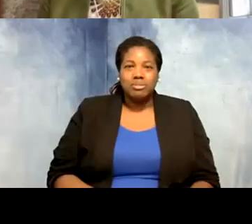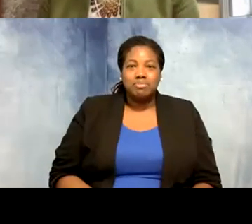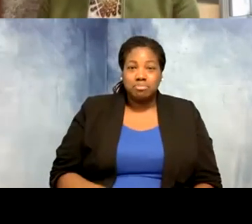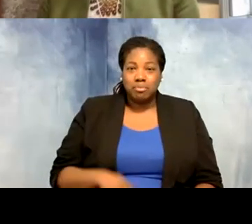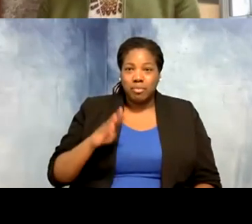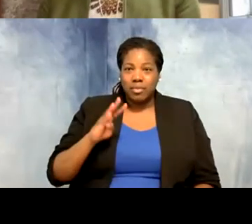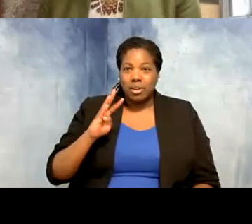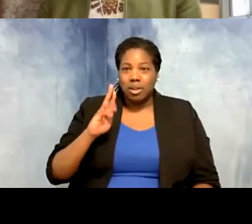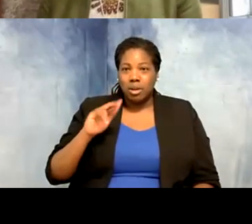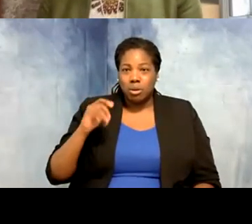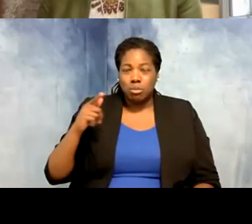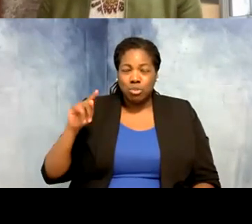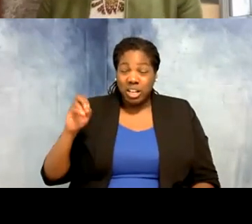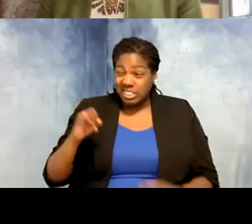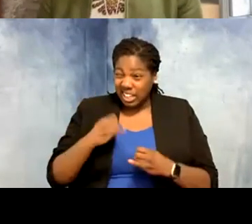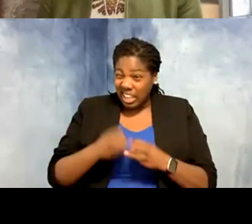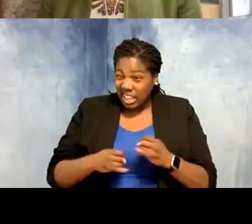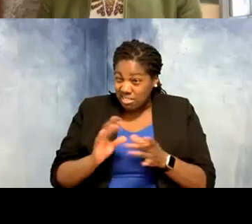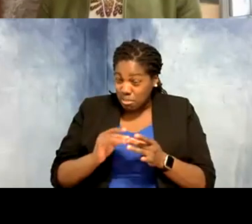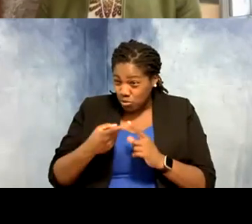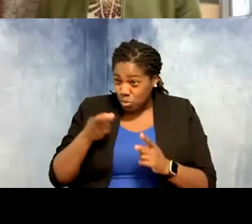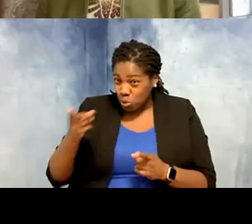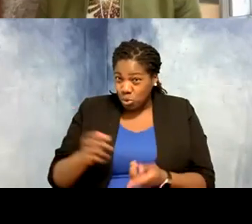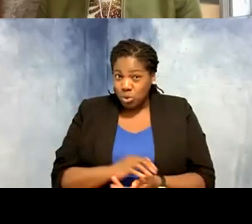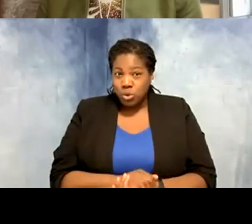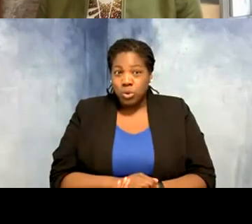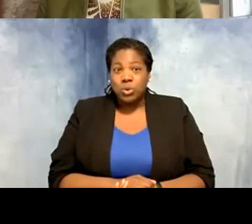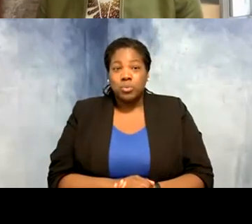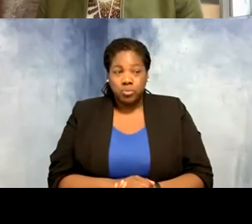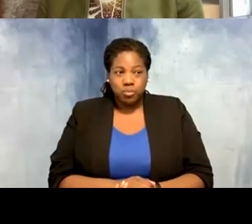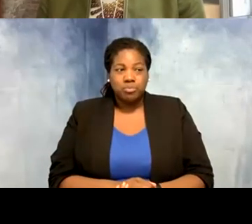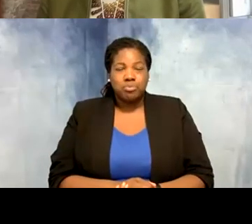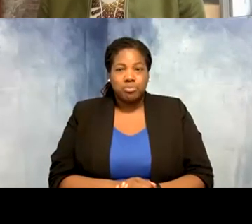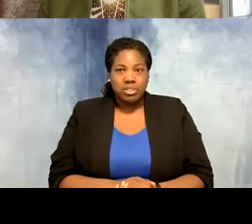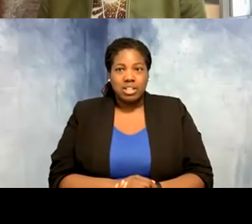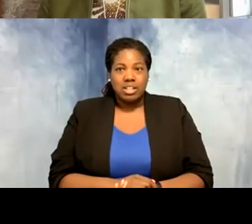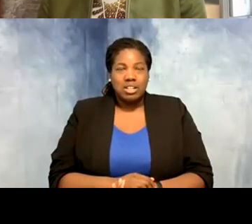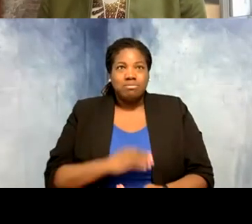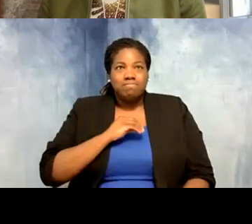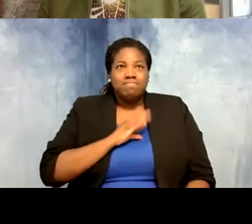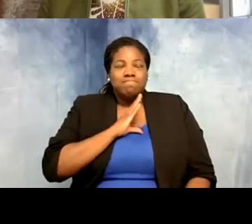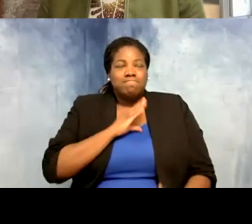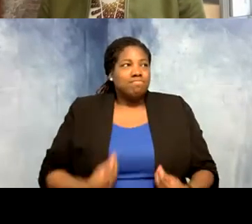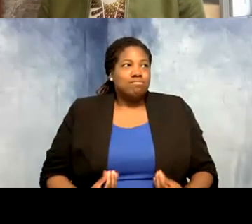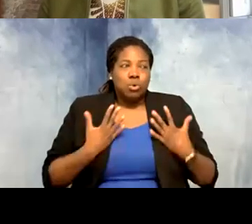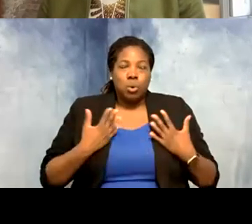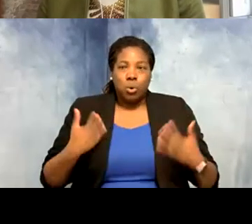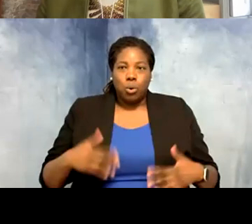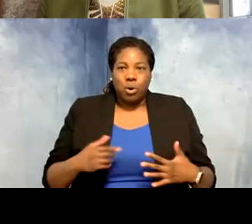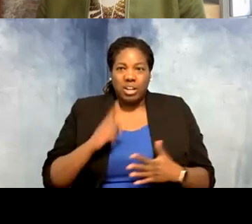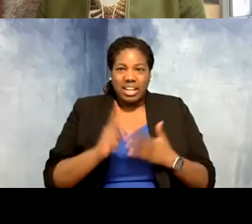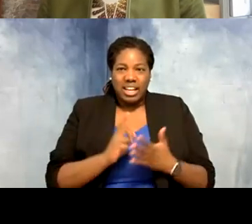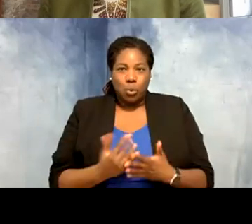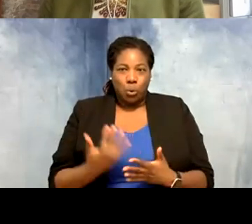Brigitte, any last words from you? I mean, all of this just gives me so much more hope and inspiration than I had just an hour